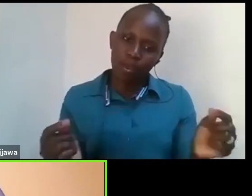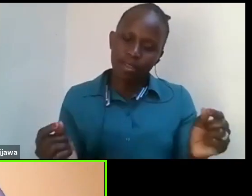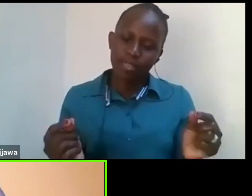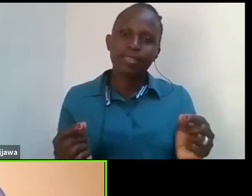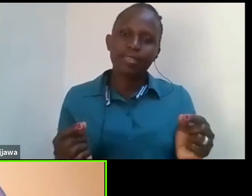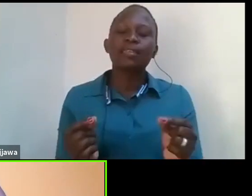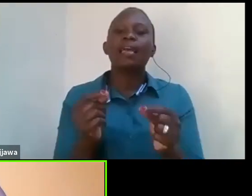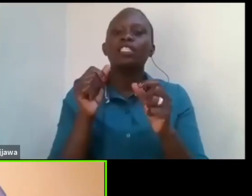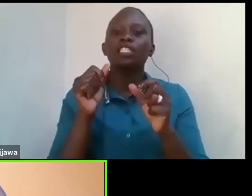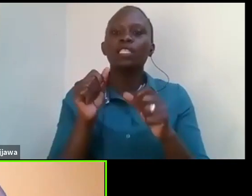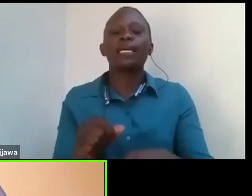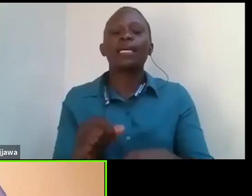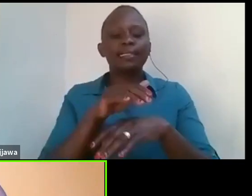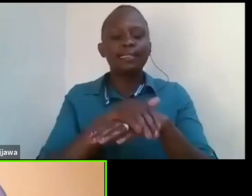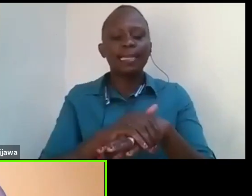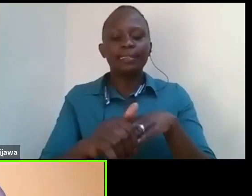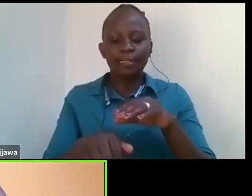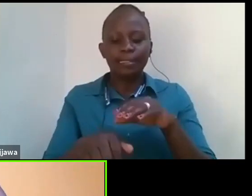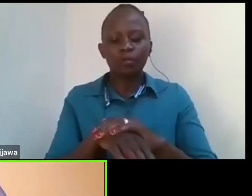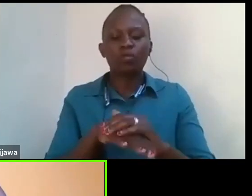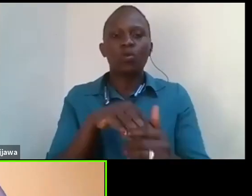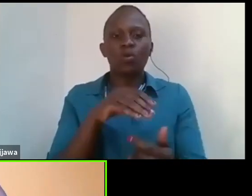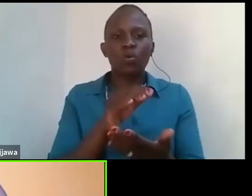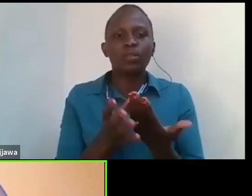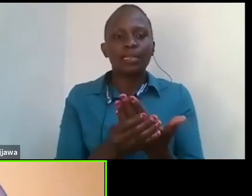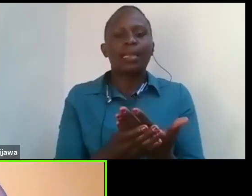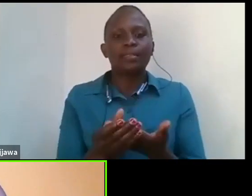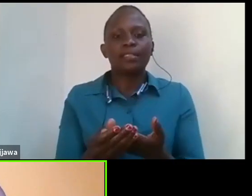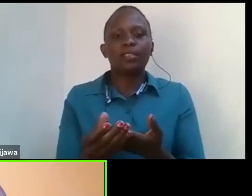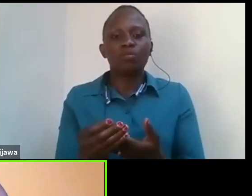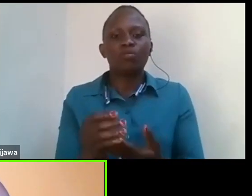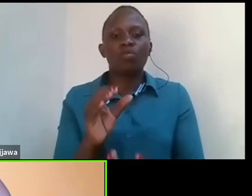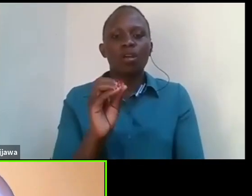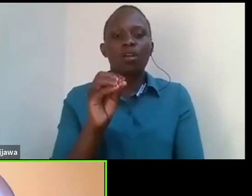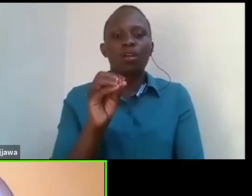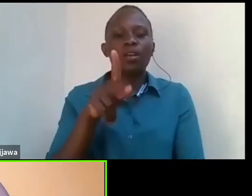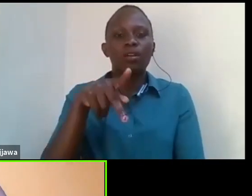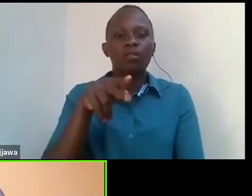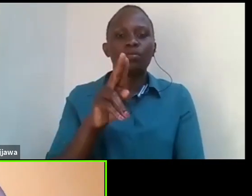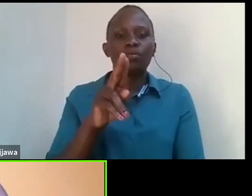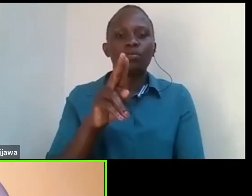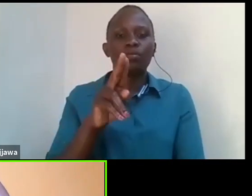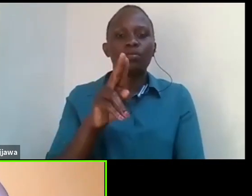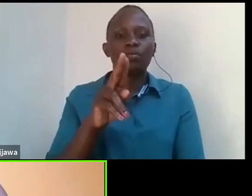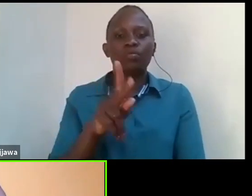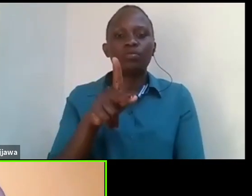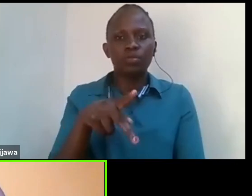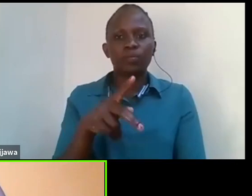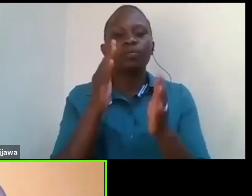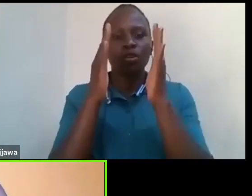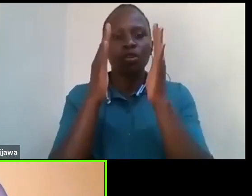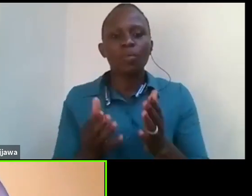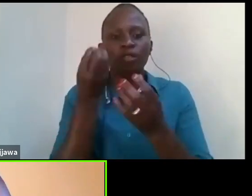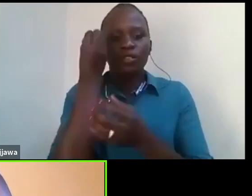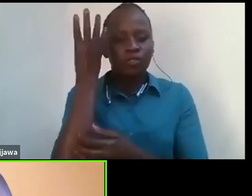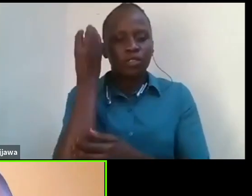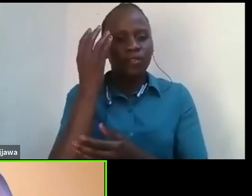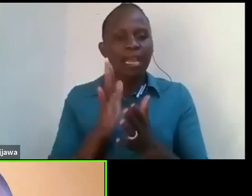output that human creativity and ingenuity can present to the